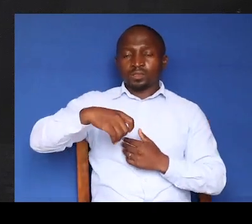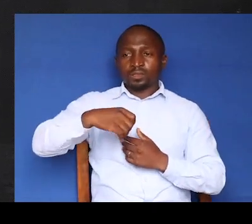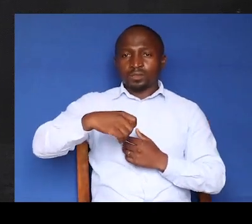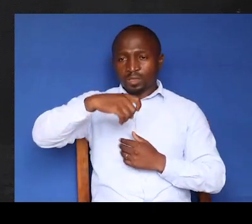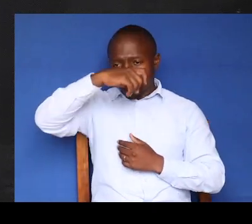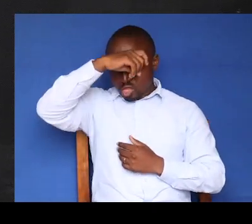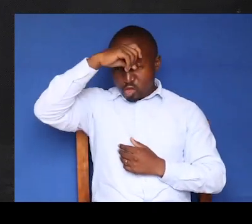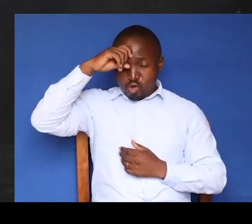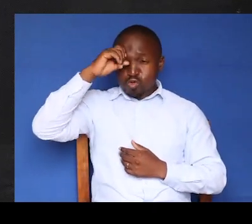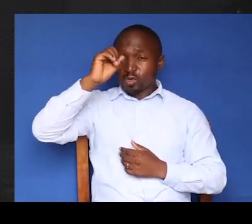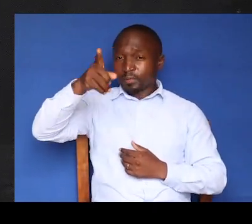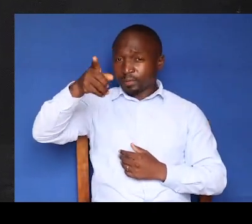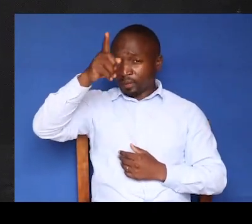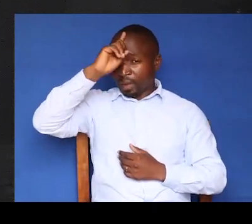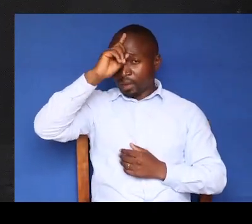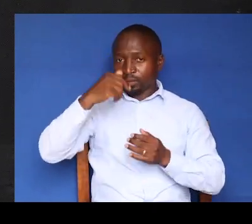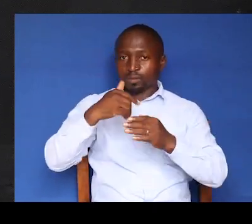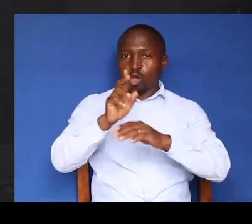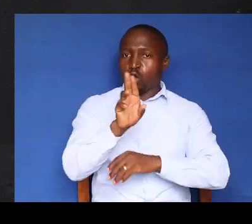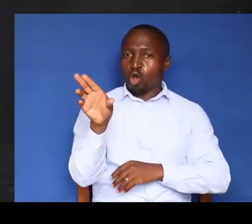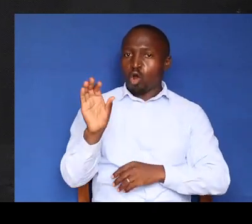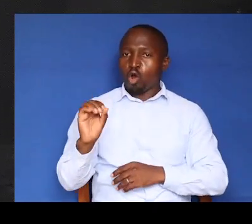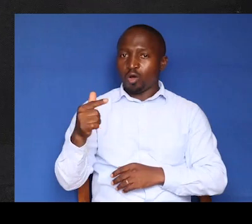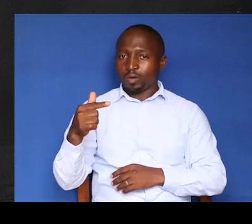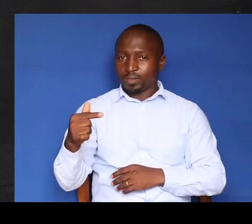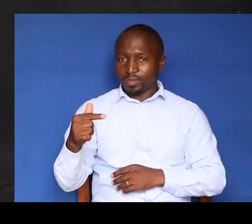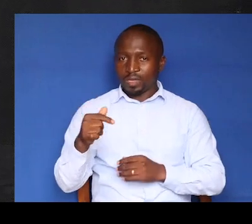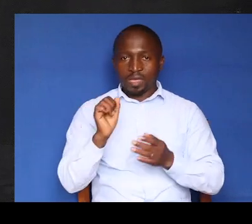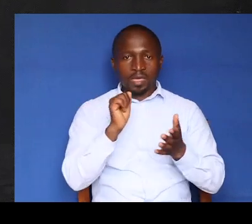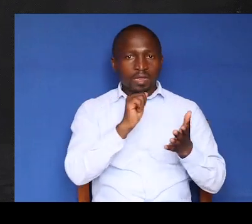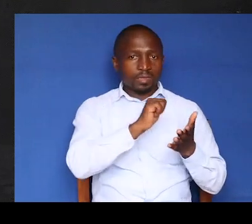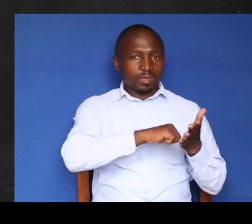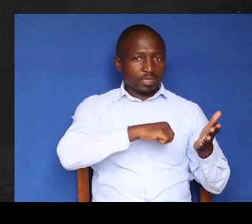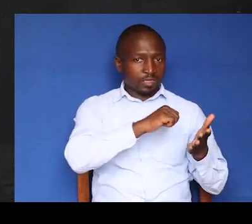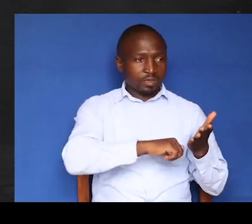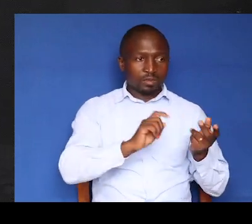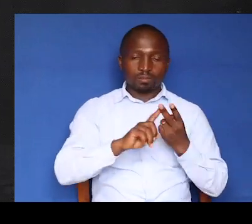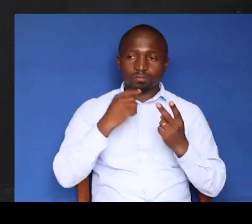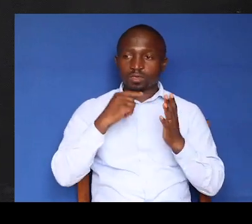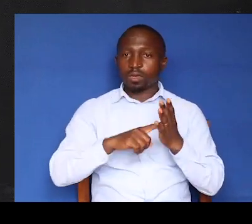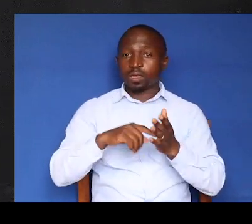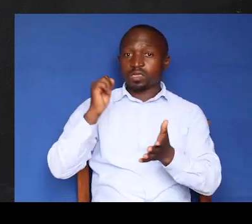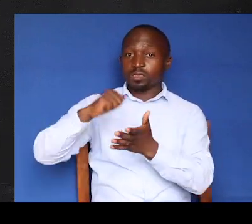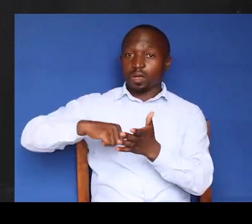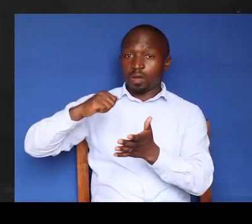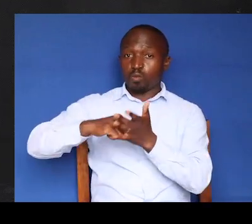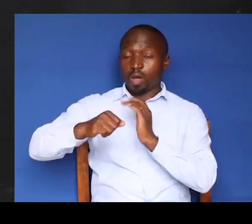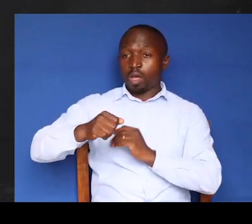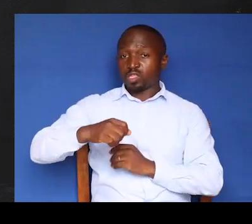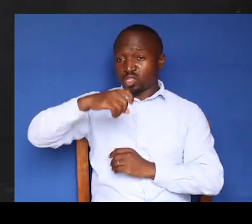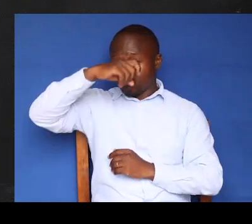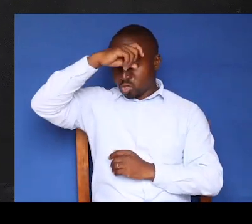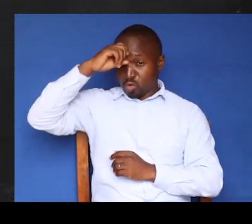dry. The climate of high temperature, the climate of no